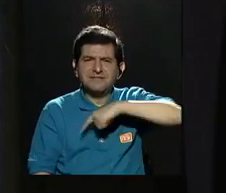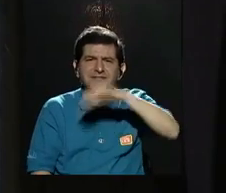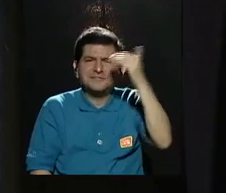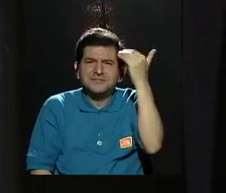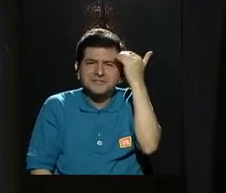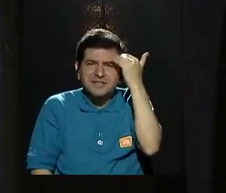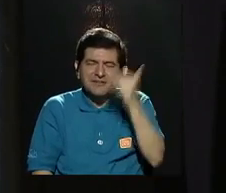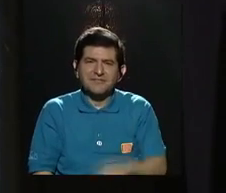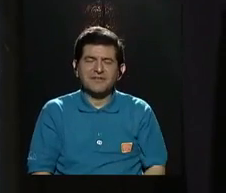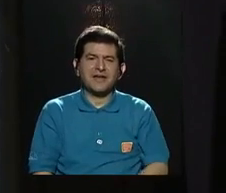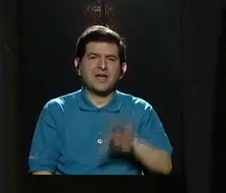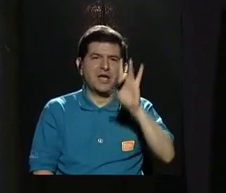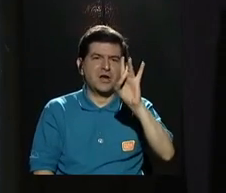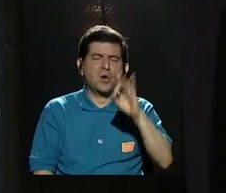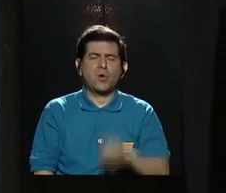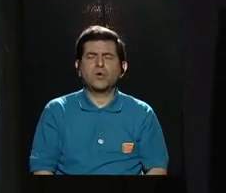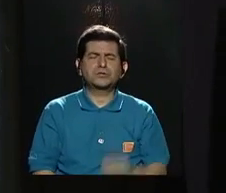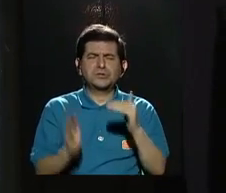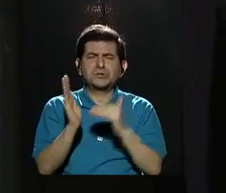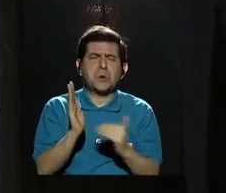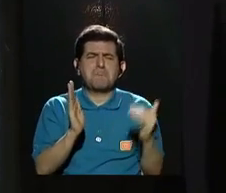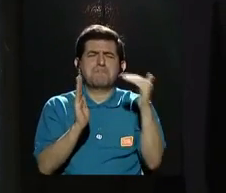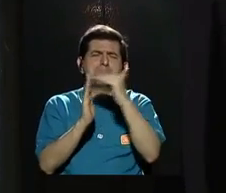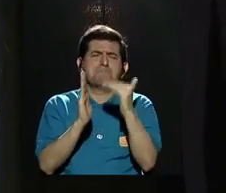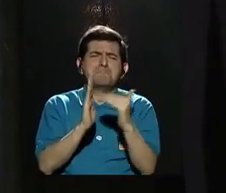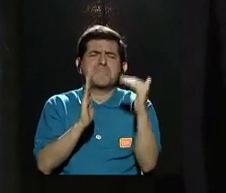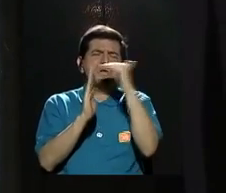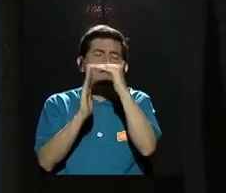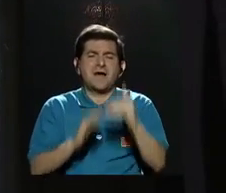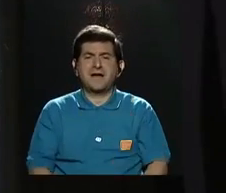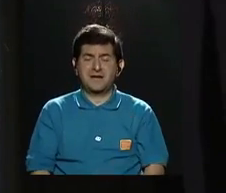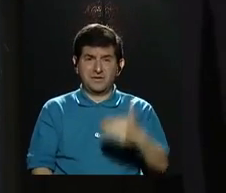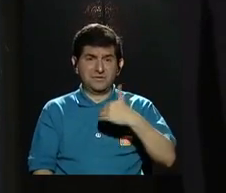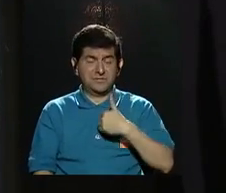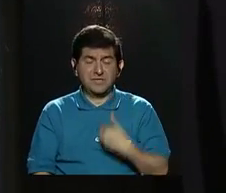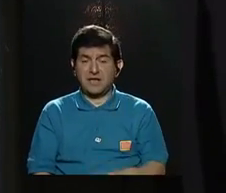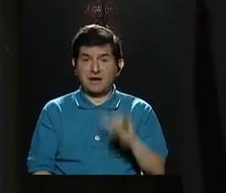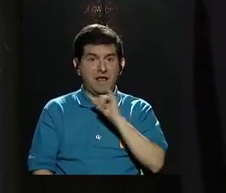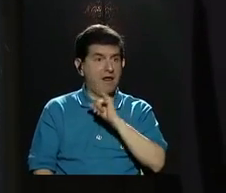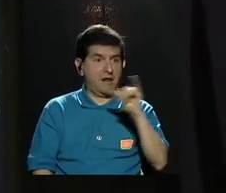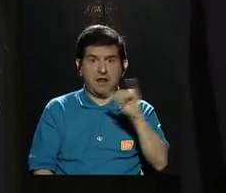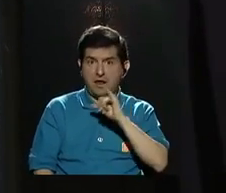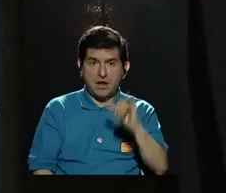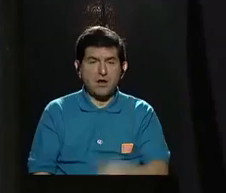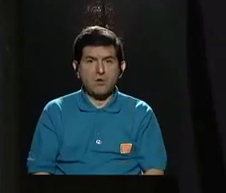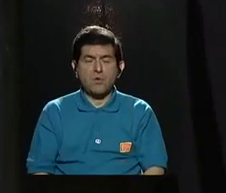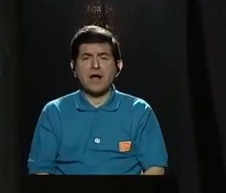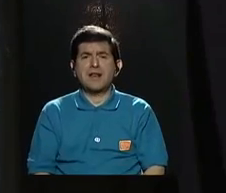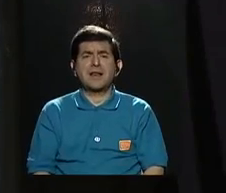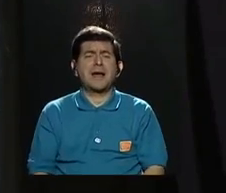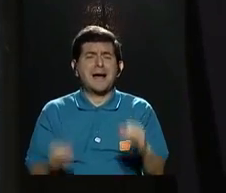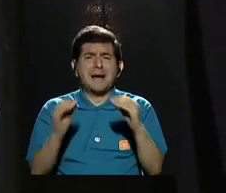8 billionaires own as much as the poorest half of humanity.